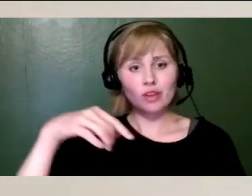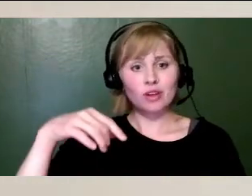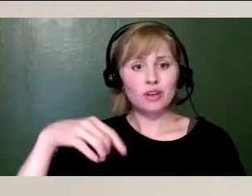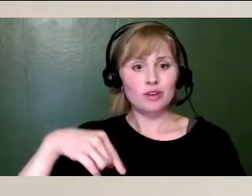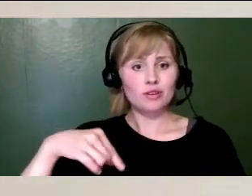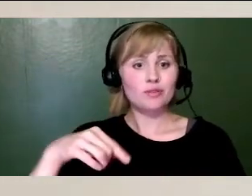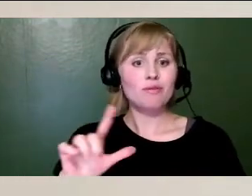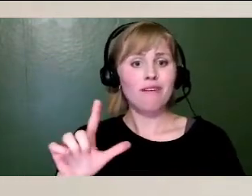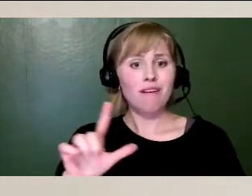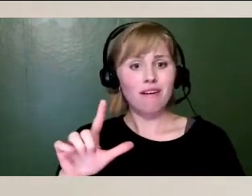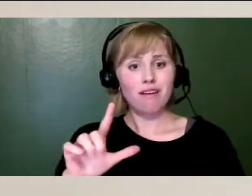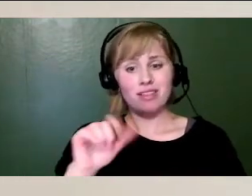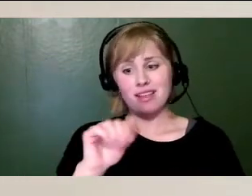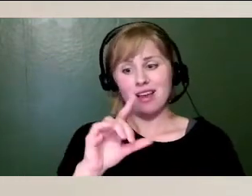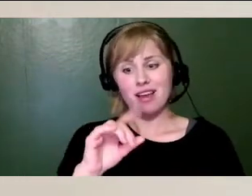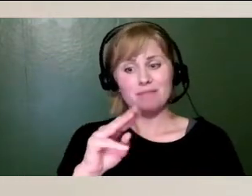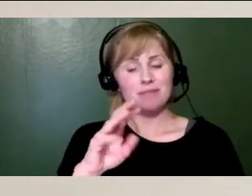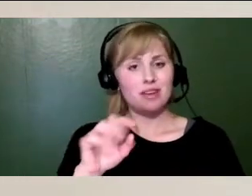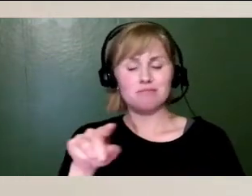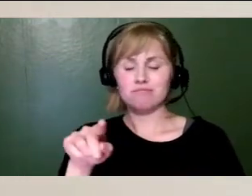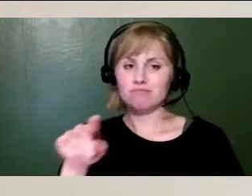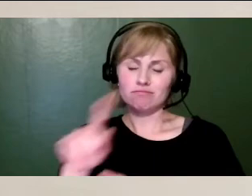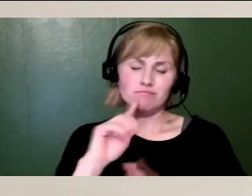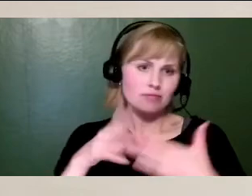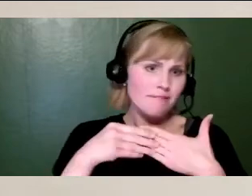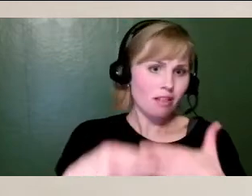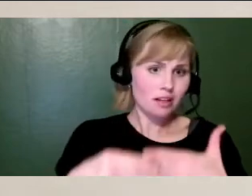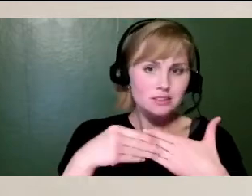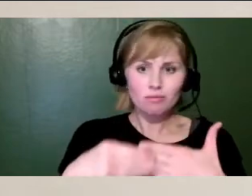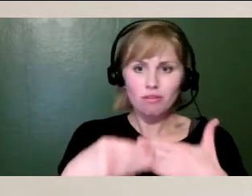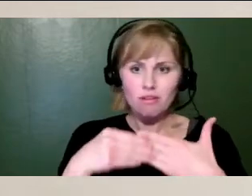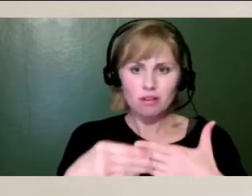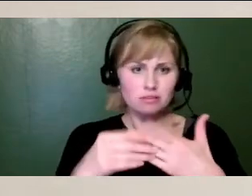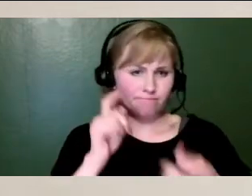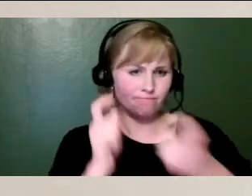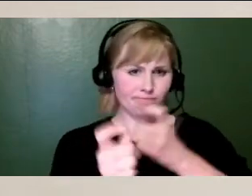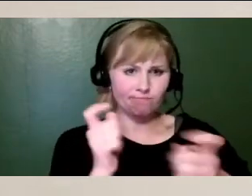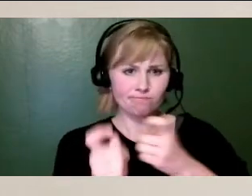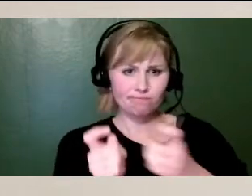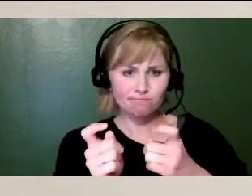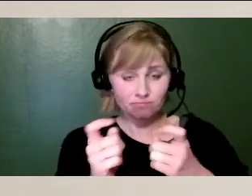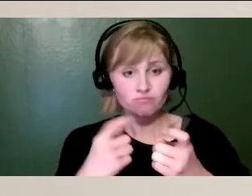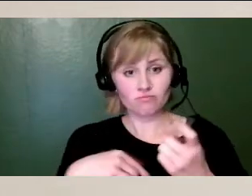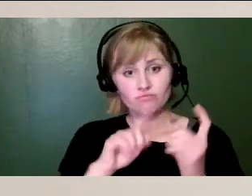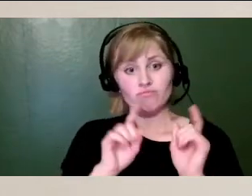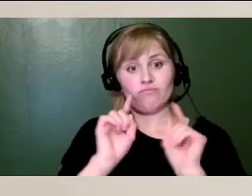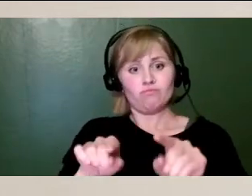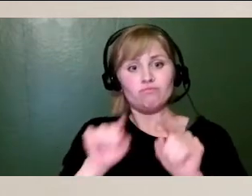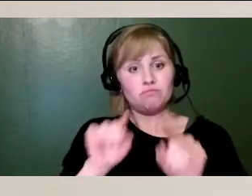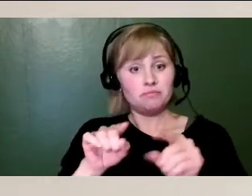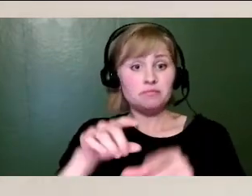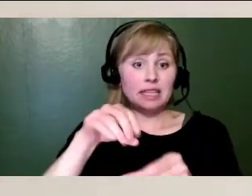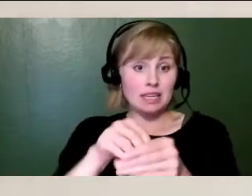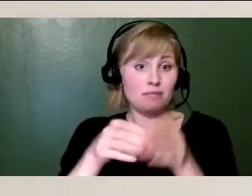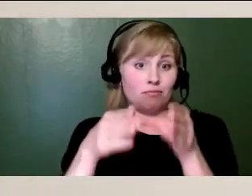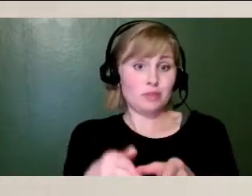so safely, we had our first lectures in person. We've had in-person lectures for just about a month now, and it's finally starting